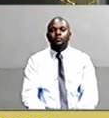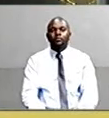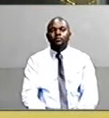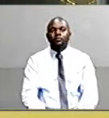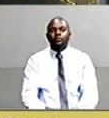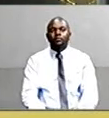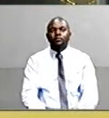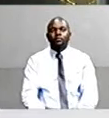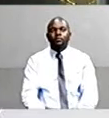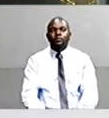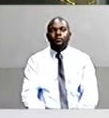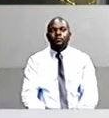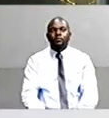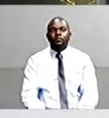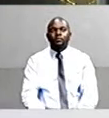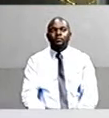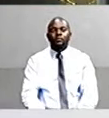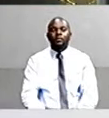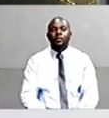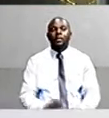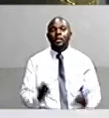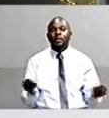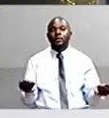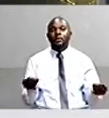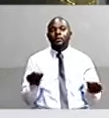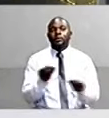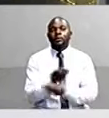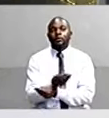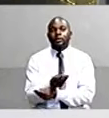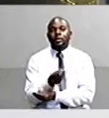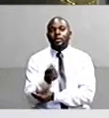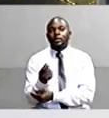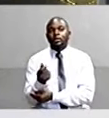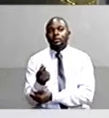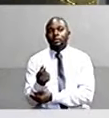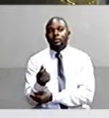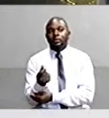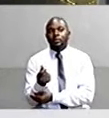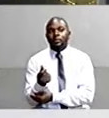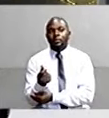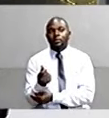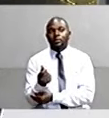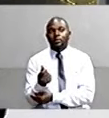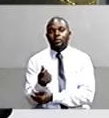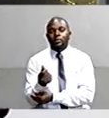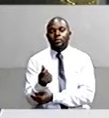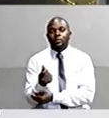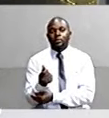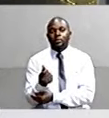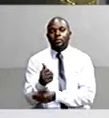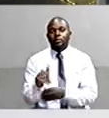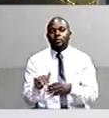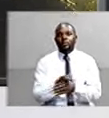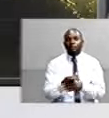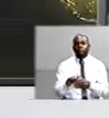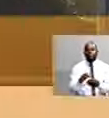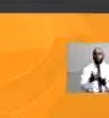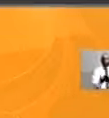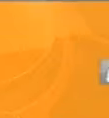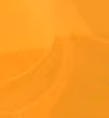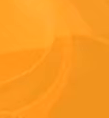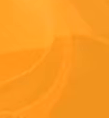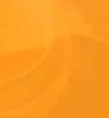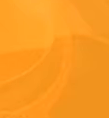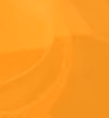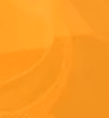Now let's have a look at how the shilling fared today against selected local and international currencies in our business report.